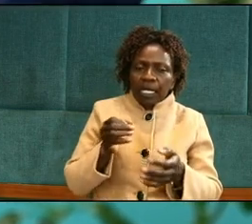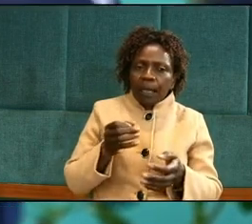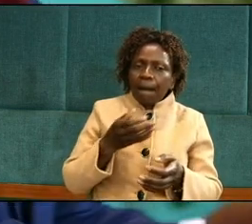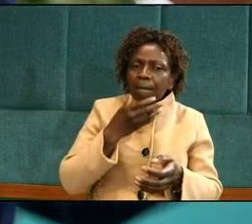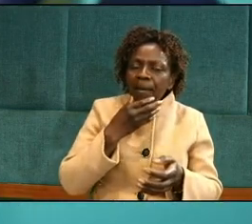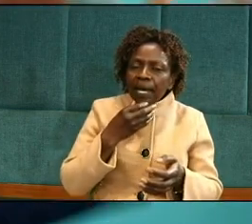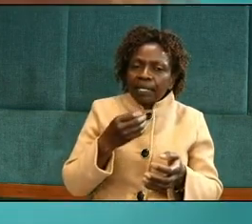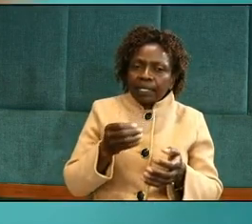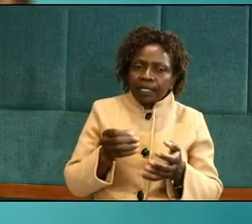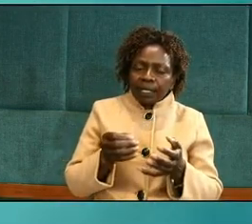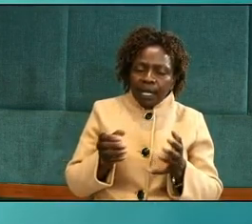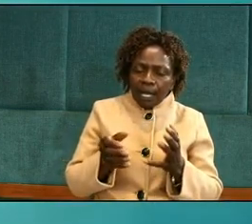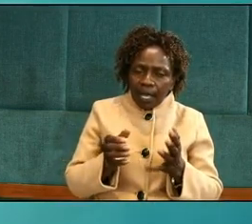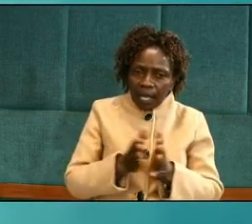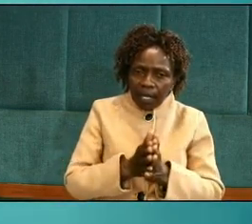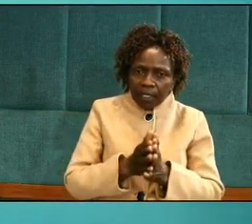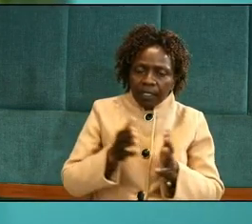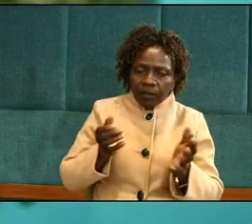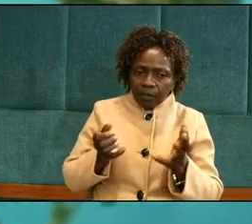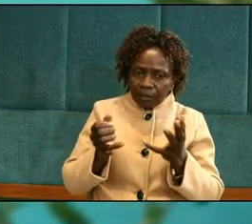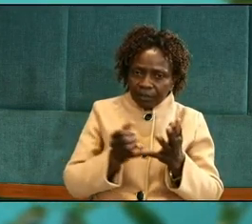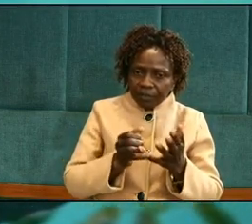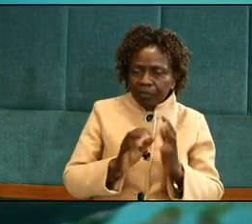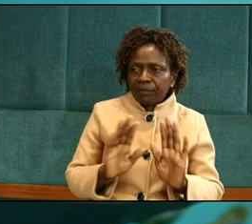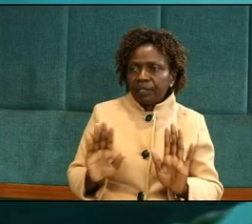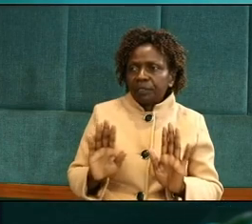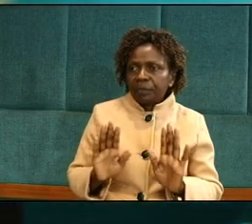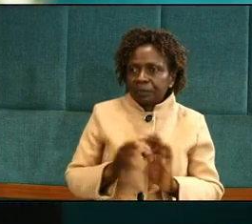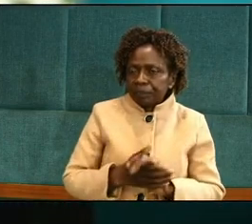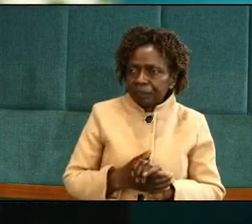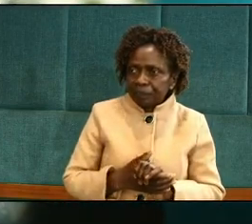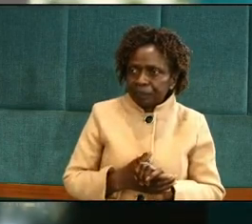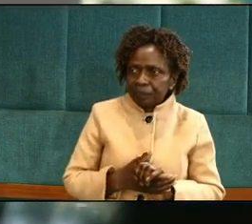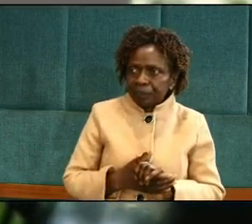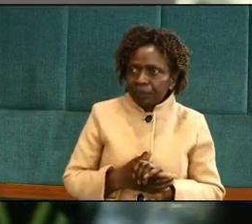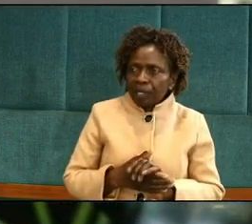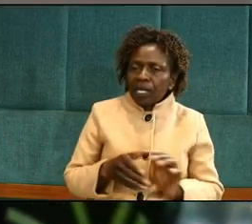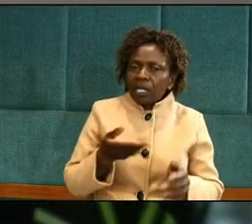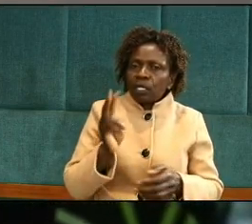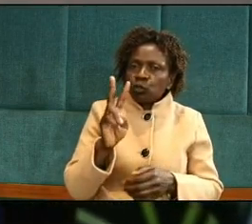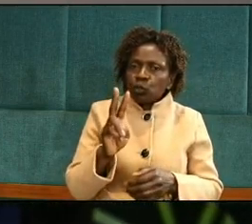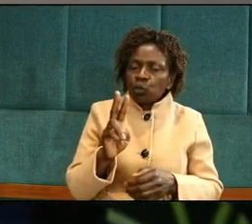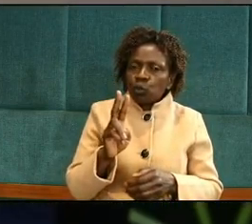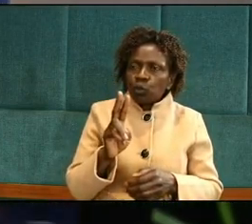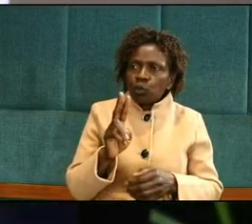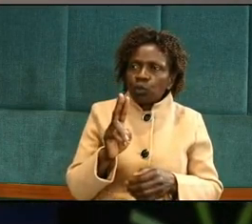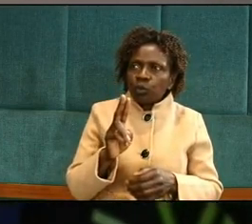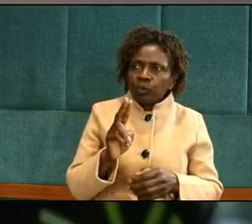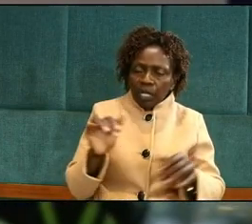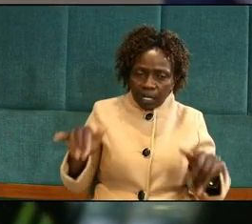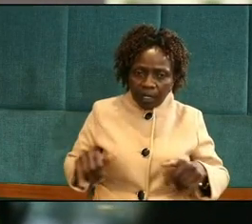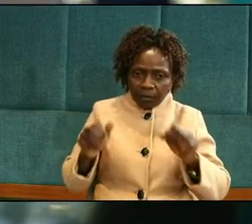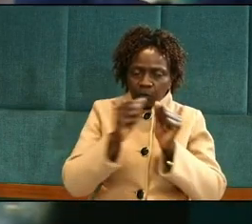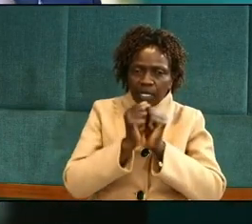by natural biological makeup and male by natural biological makeup. The two consenting together